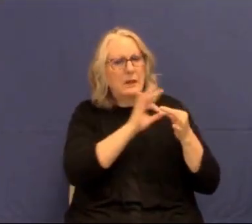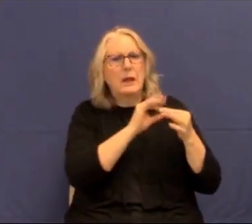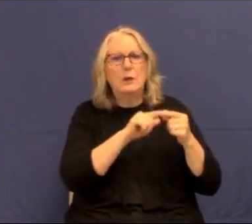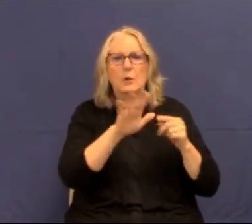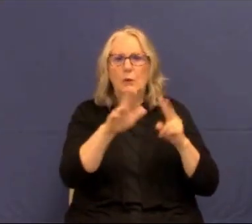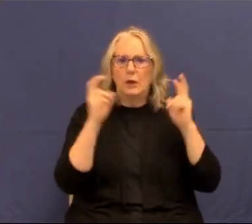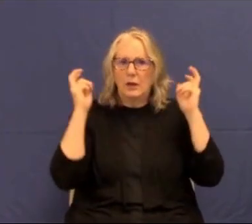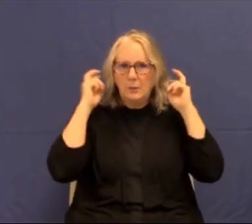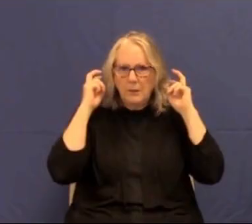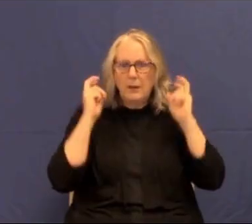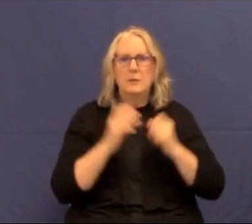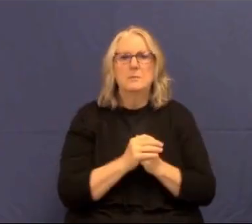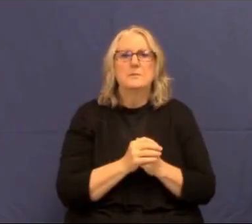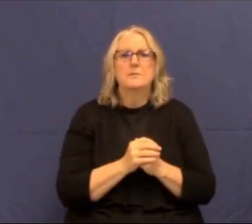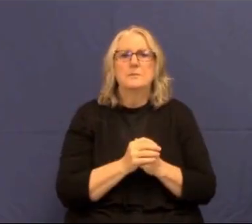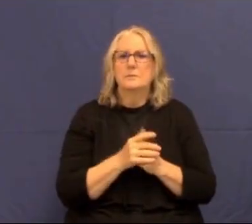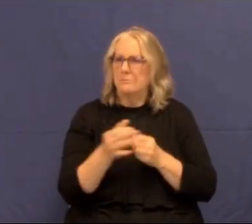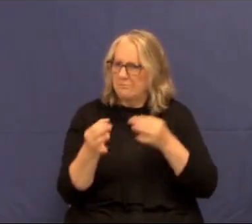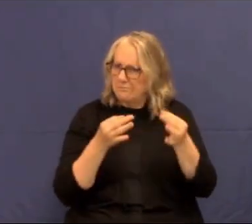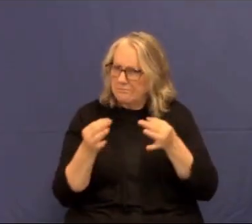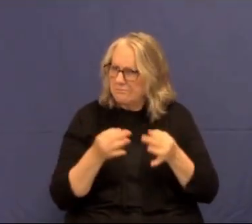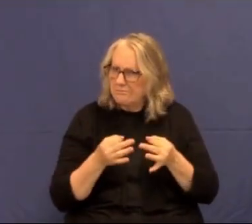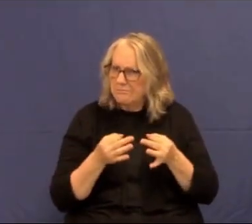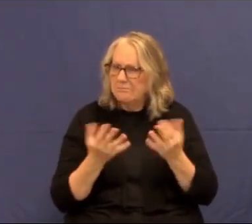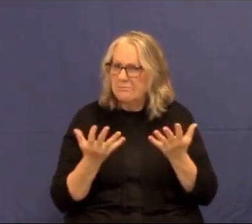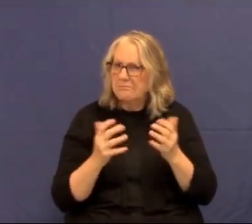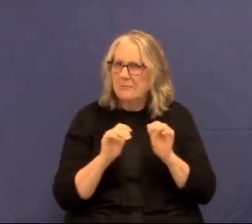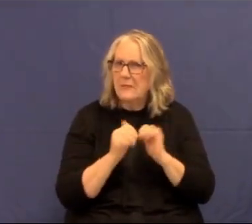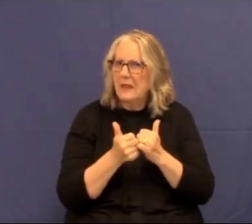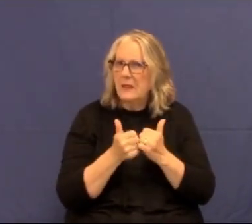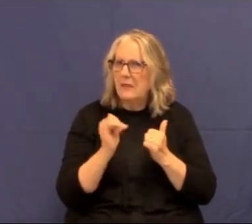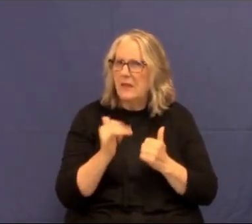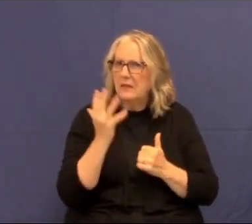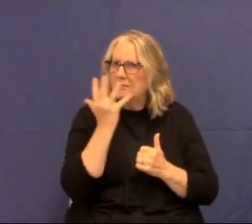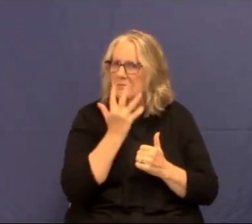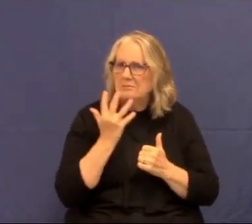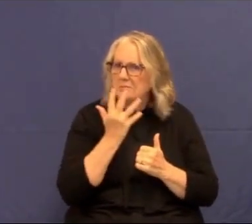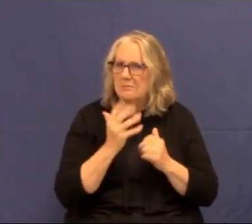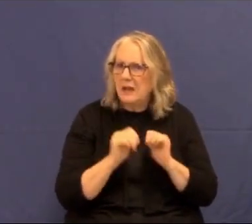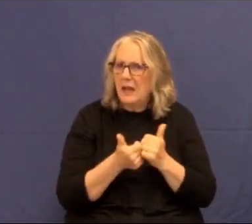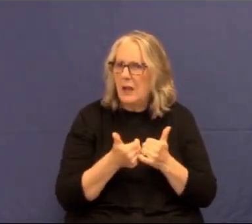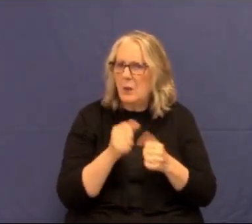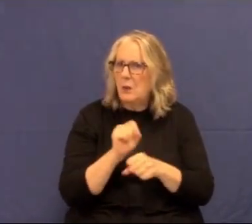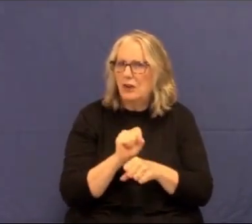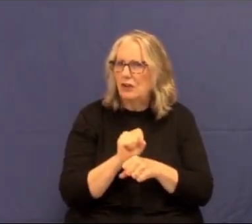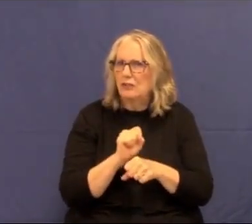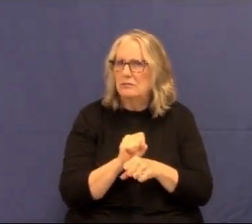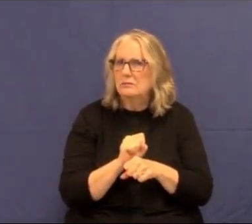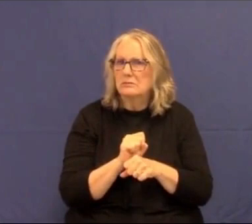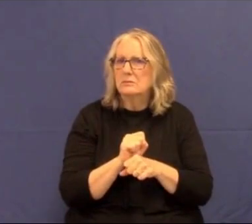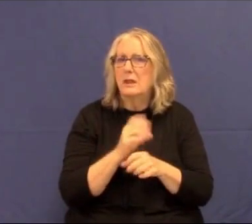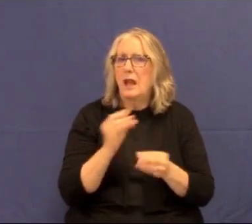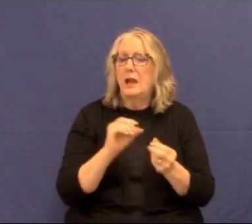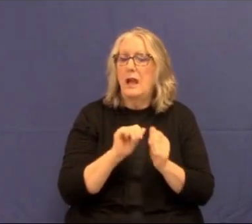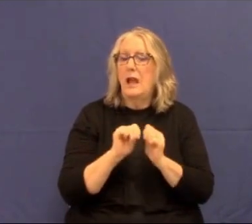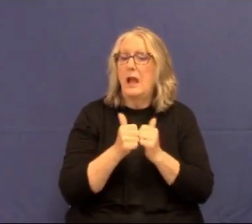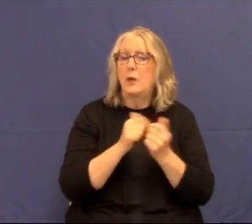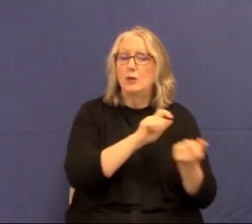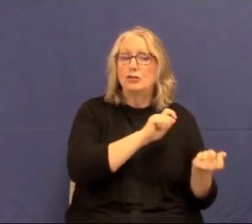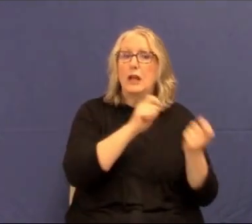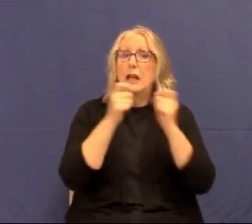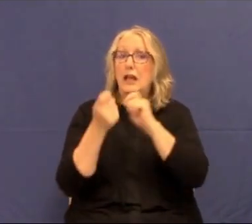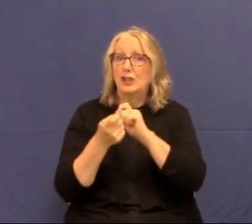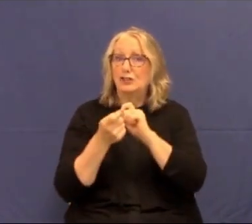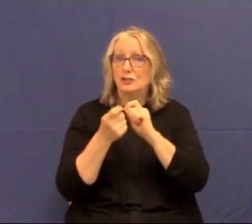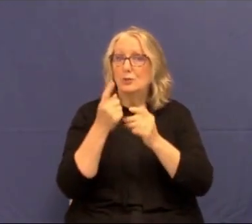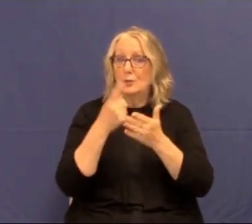that connects to your cochlear implants. Can you walk us through like the logistics of that, how that works, how that's